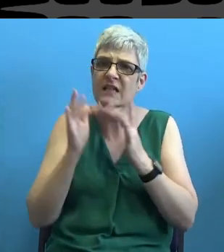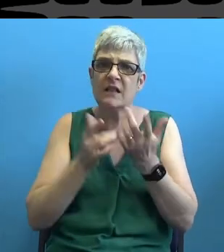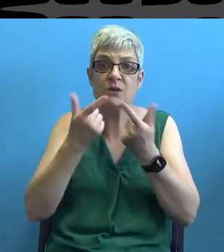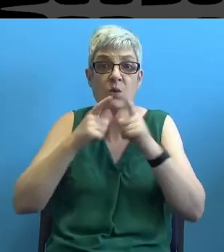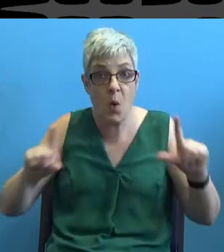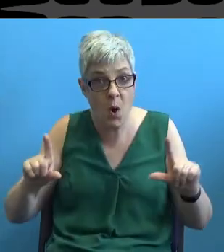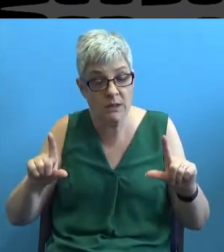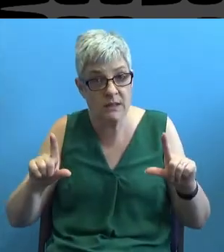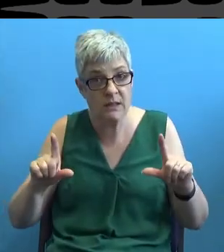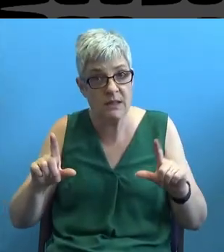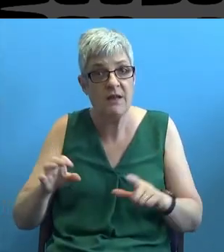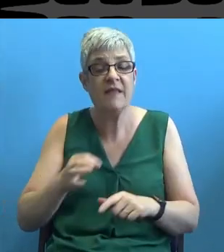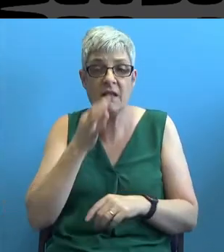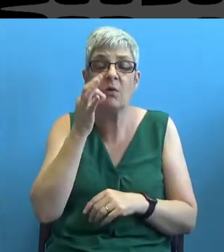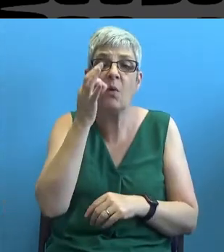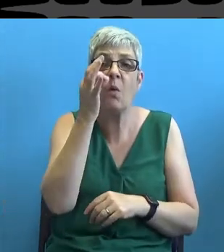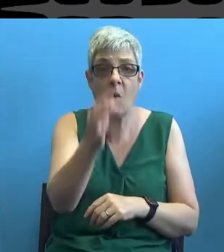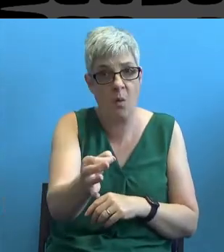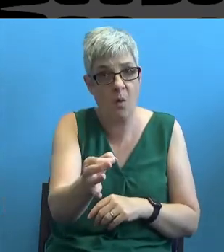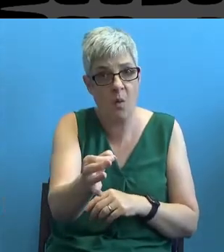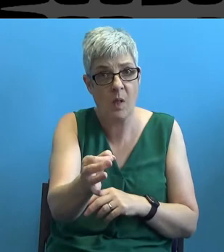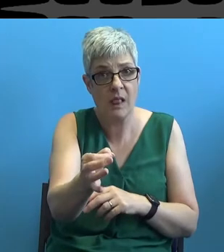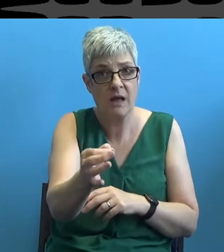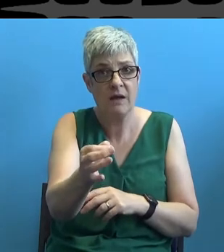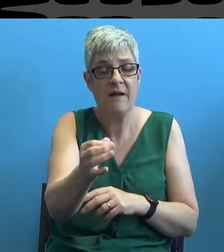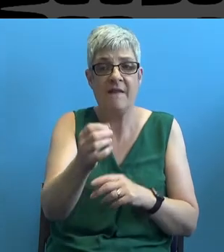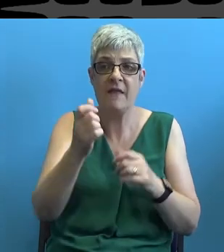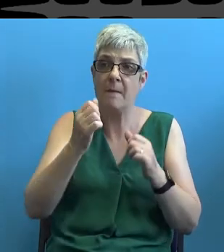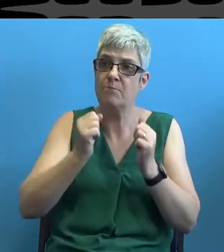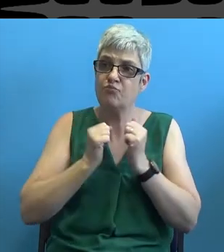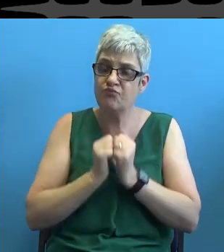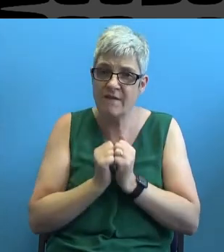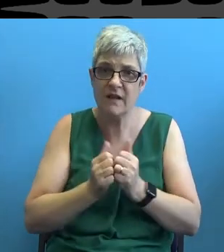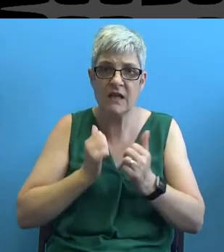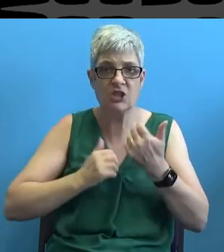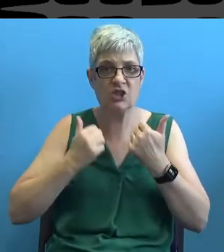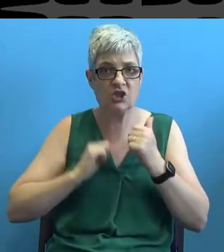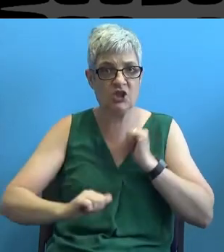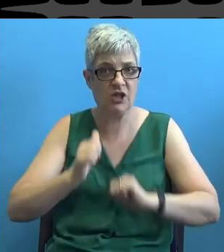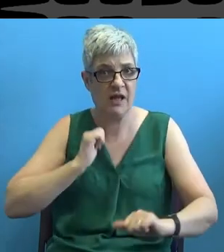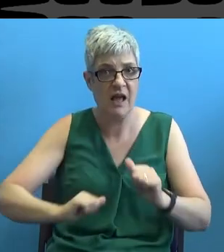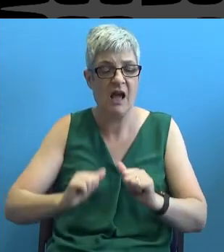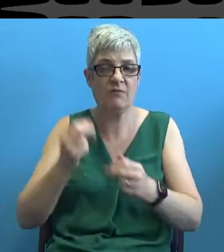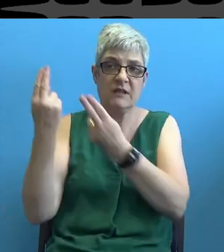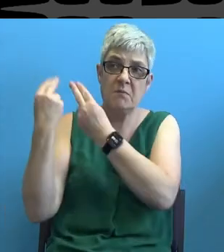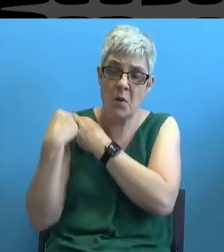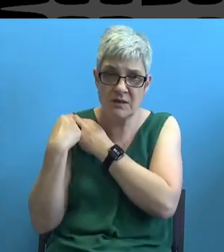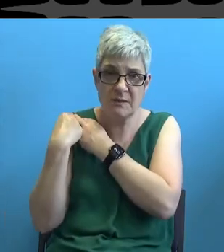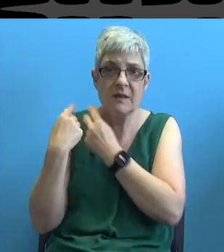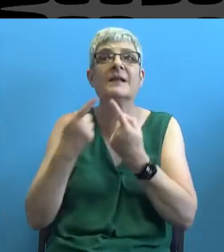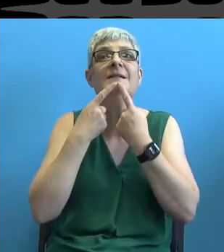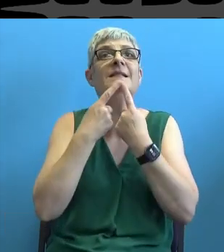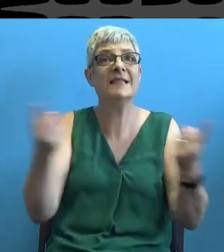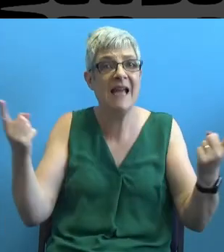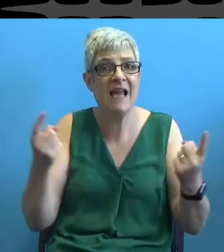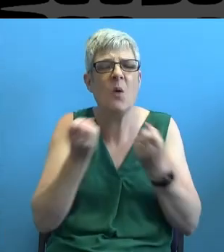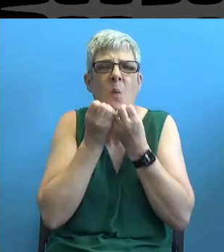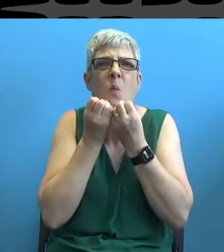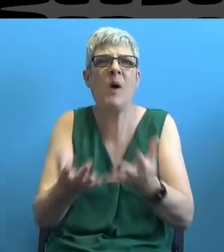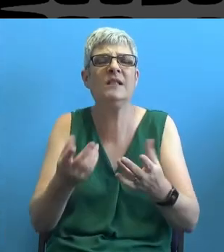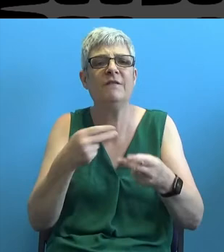call, the privilege and responsibility is to declare and make known that most wonderful news of all.